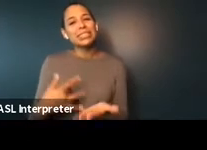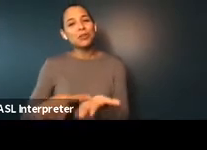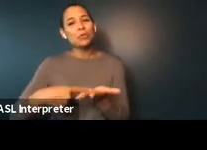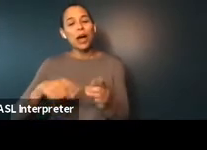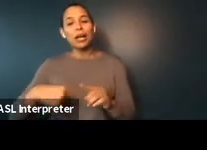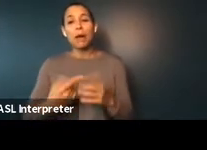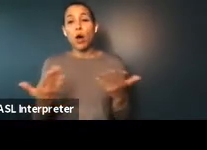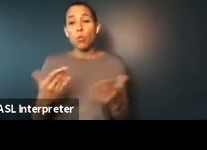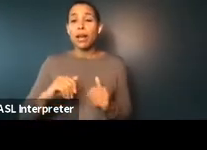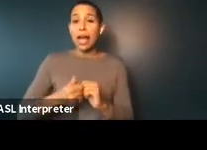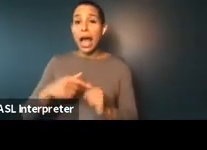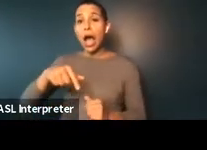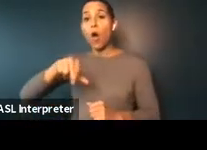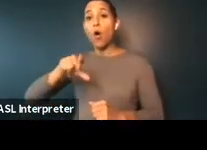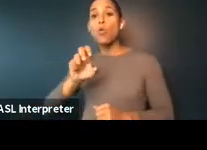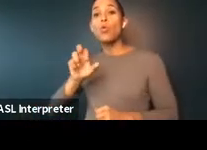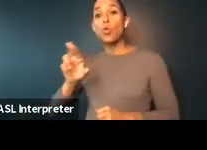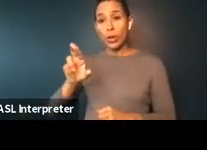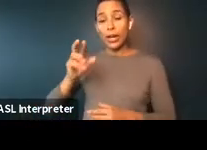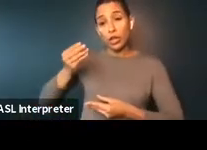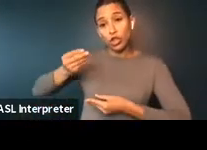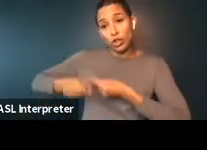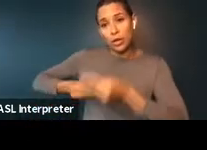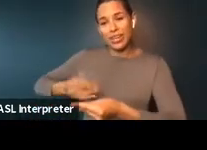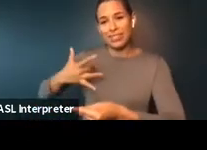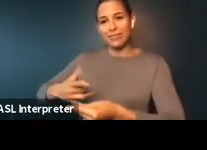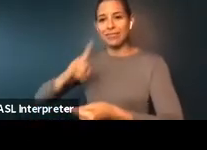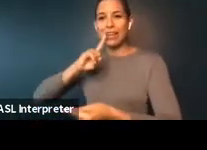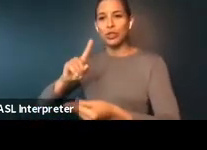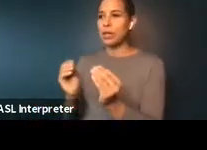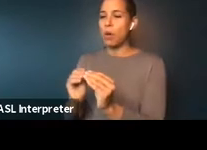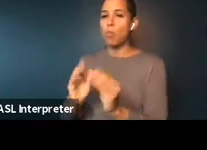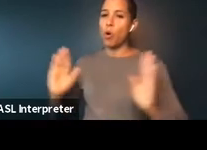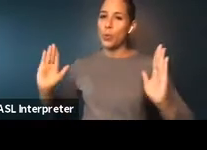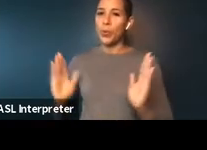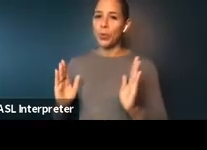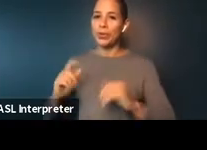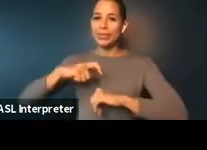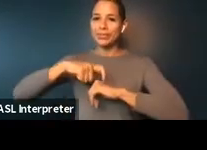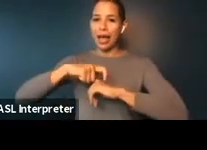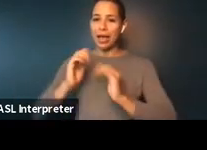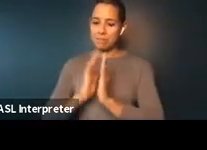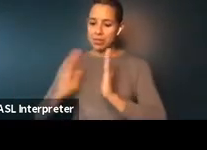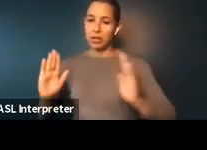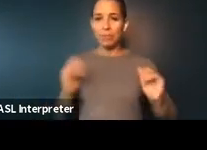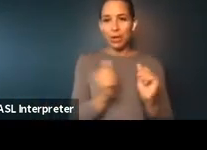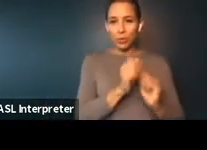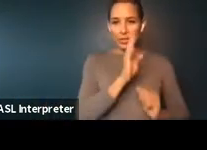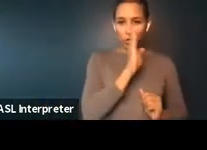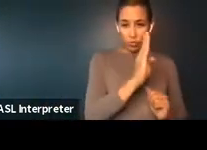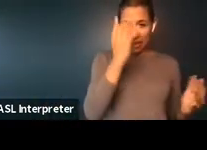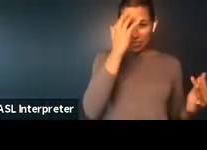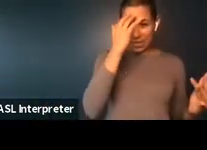shorter than straight or heteronormative or mainstream generational thinking because language changes